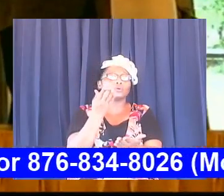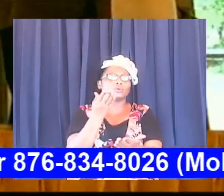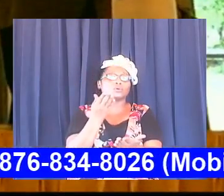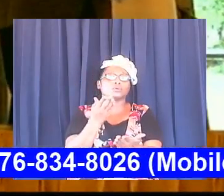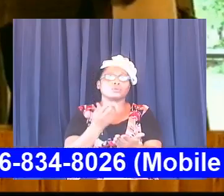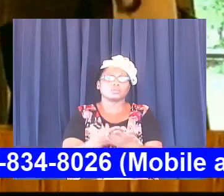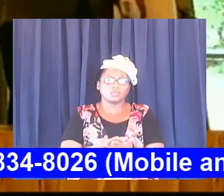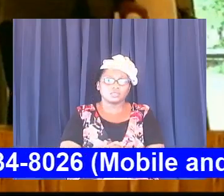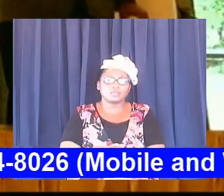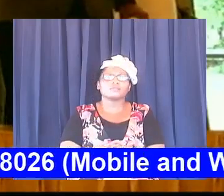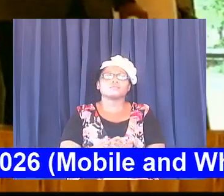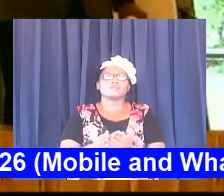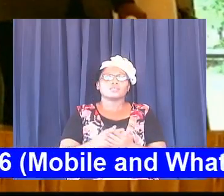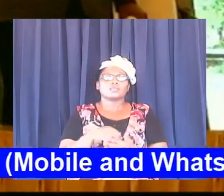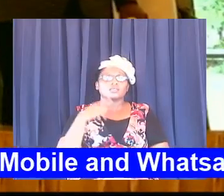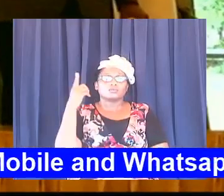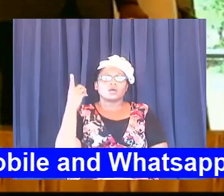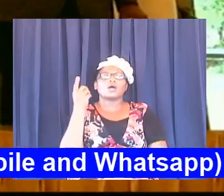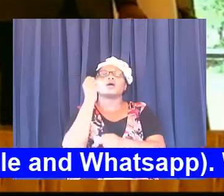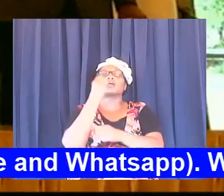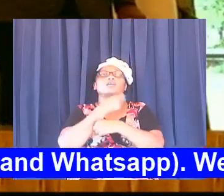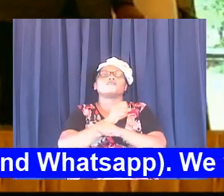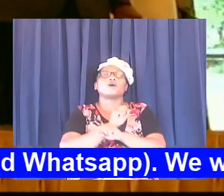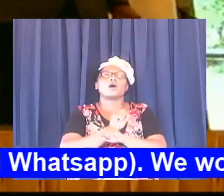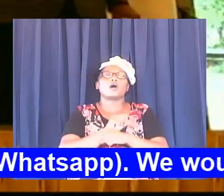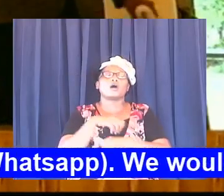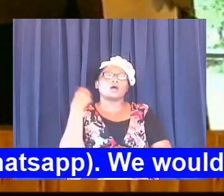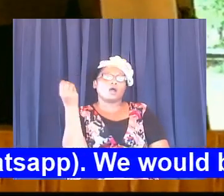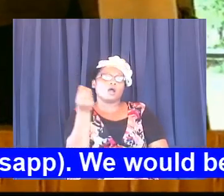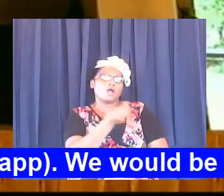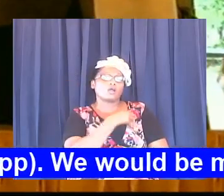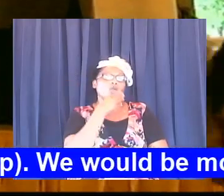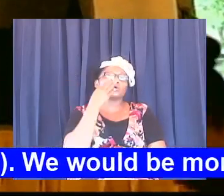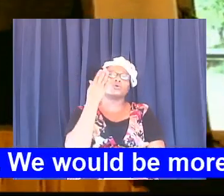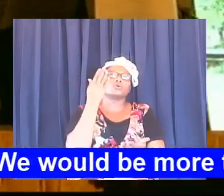Mighty God. He is working for us.